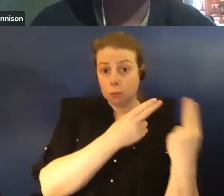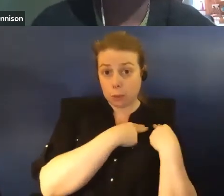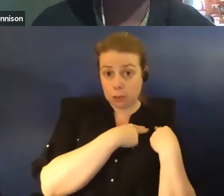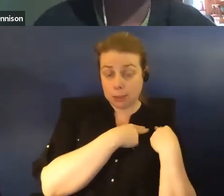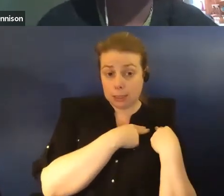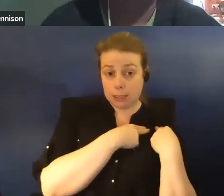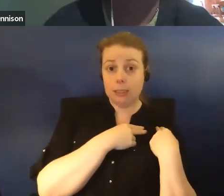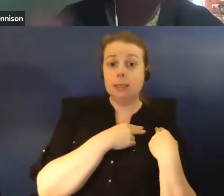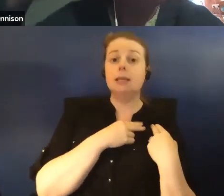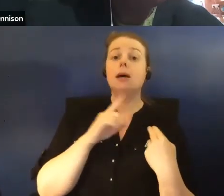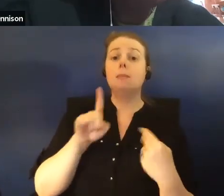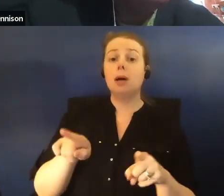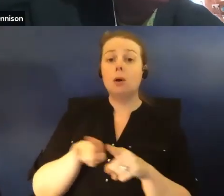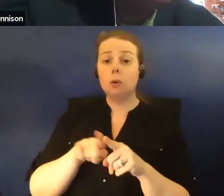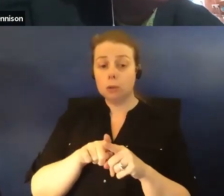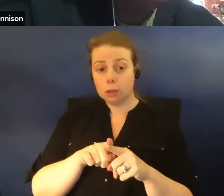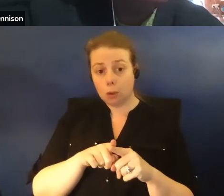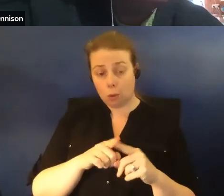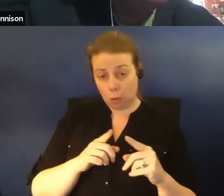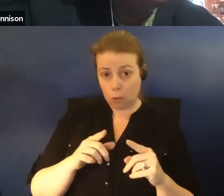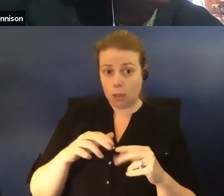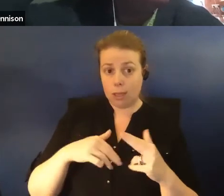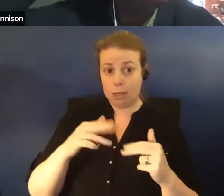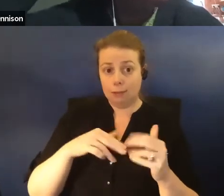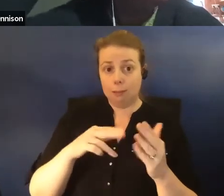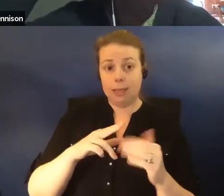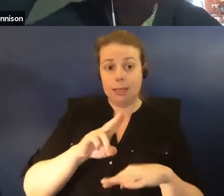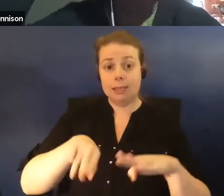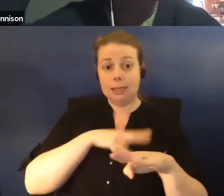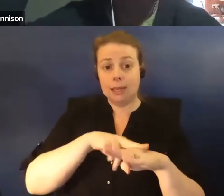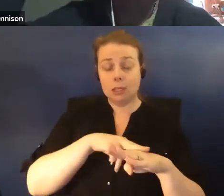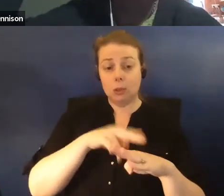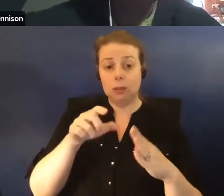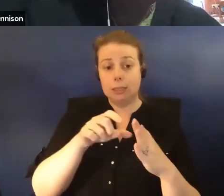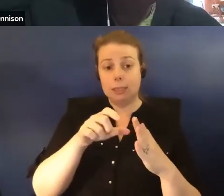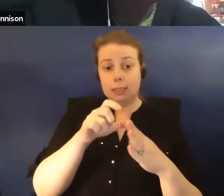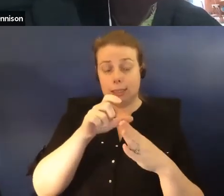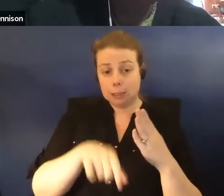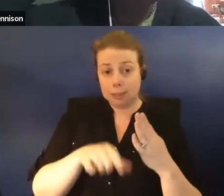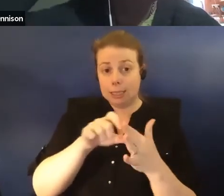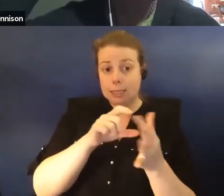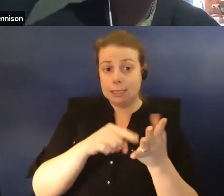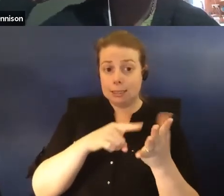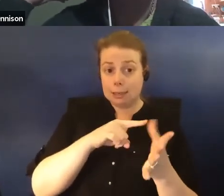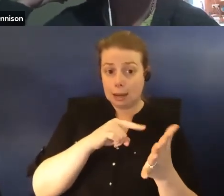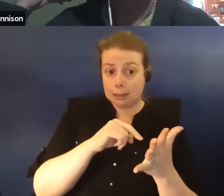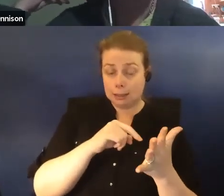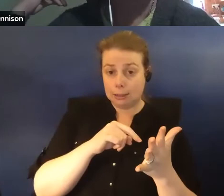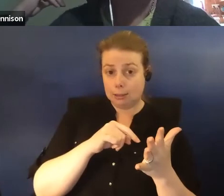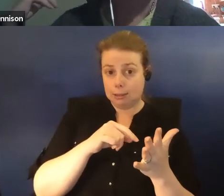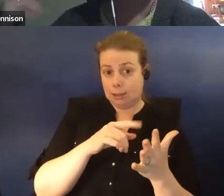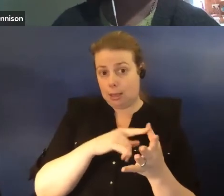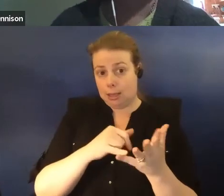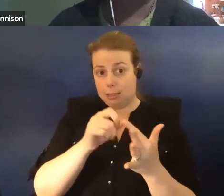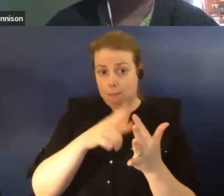the development of a national disability data asset, which could collect data in relation to some of the issues outlined in